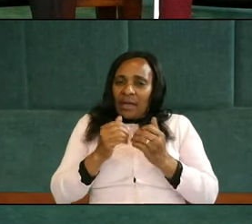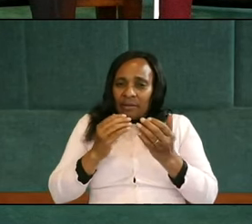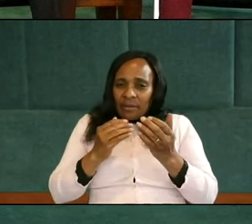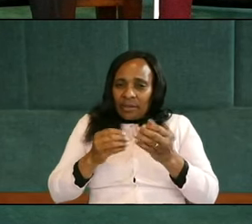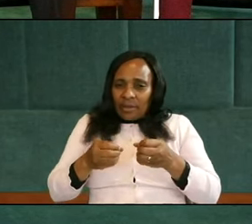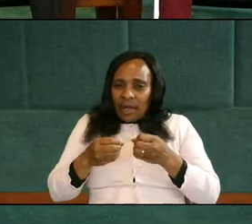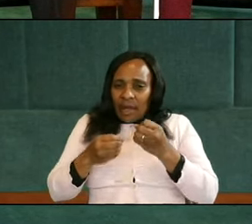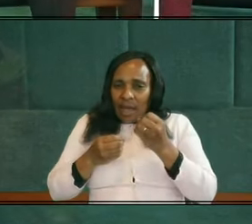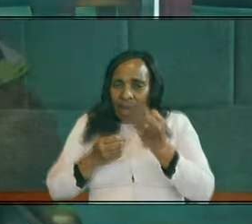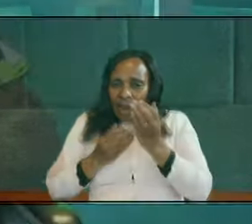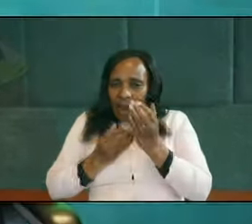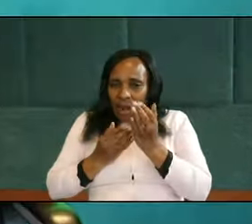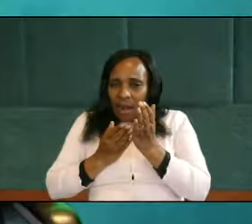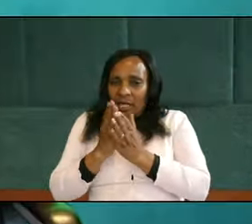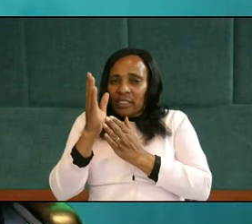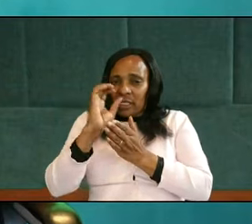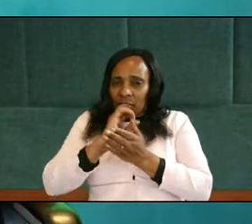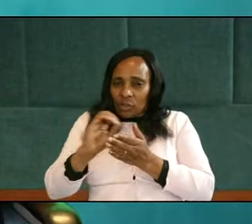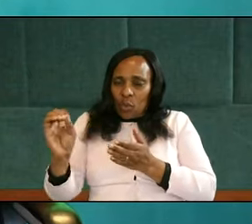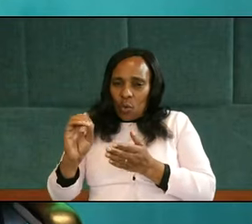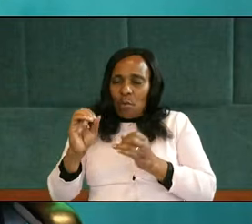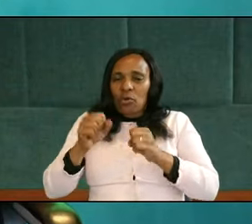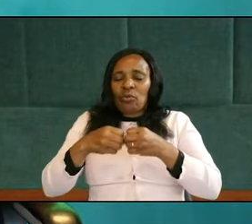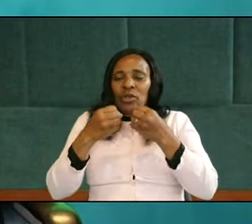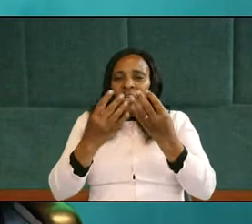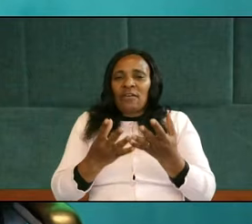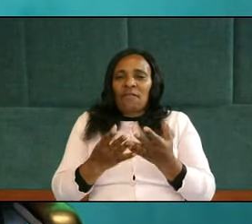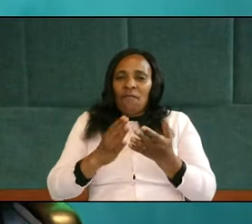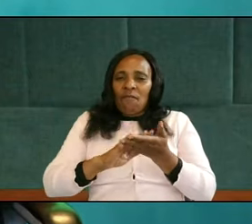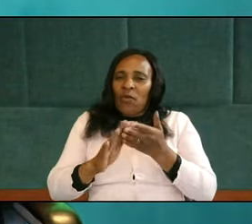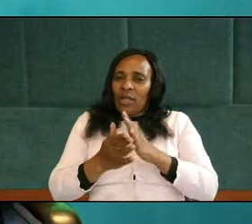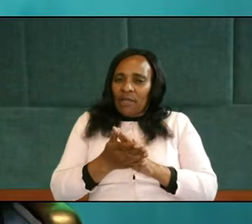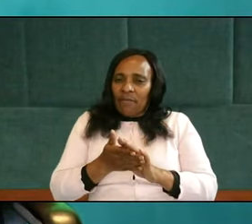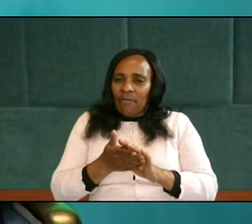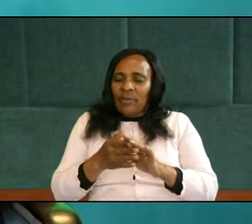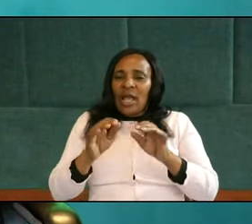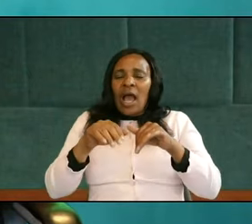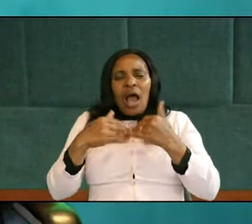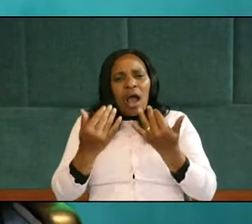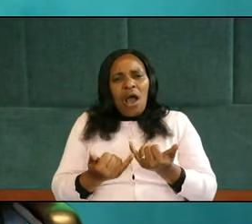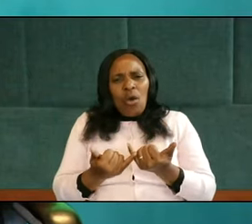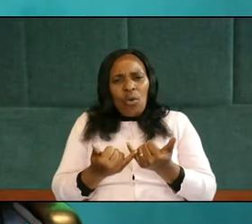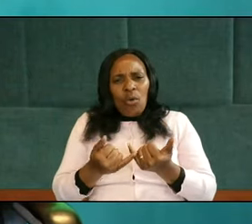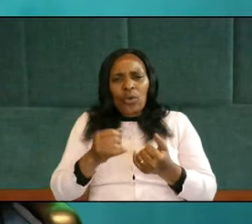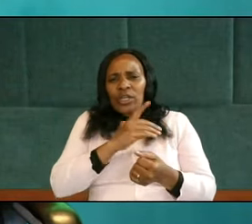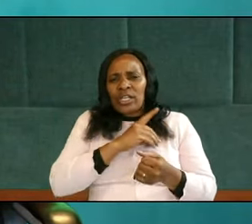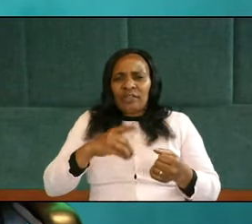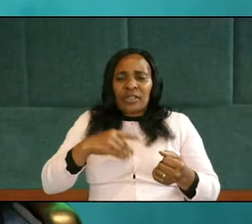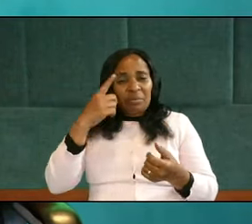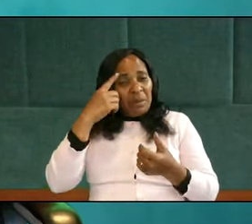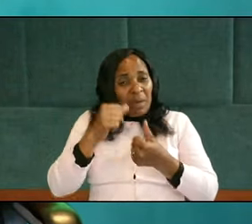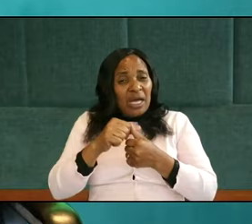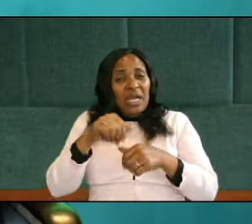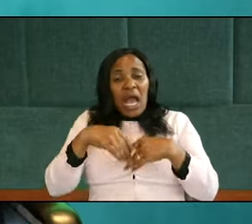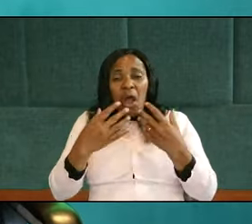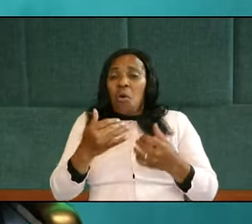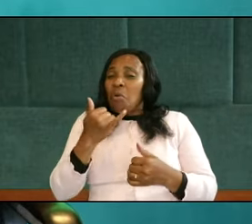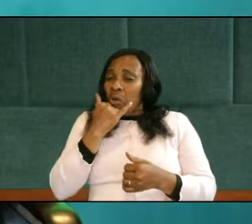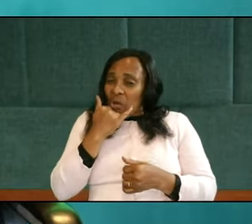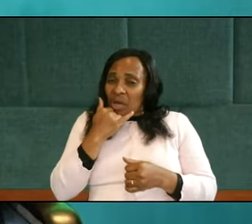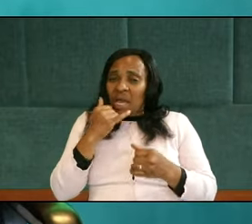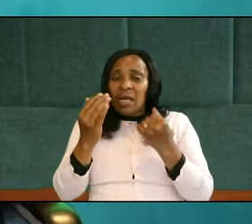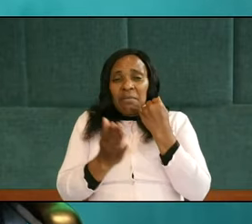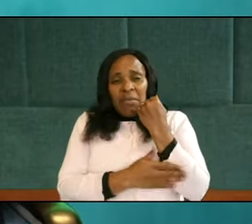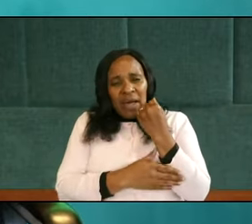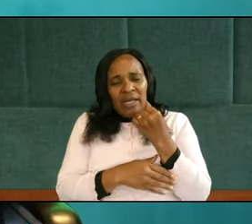unrighteousness. So I think this is a part that hit David when he realized how bad his sin was. Mm-hmm. And I think it was during his time